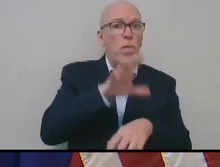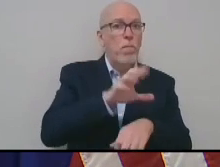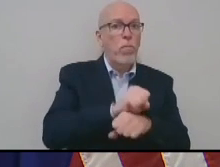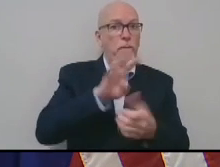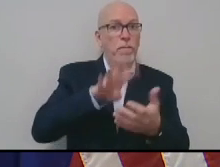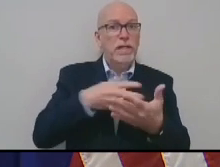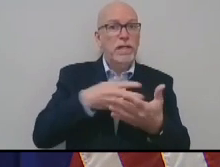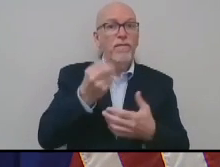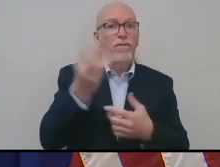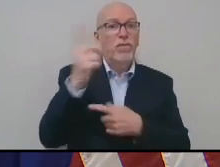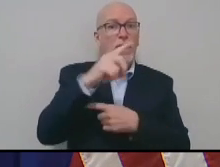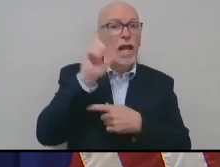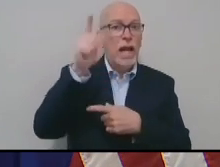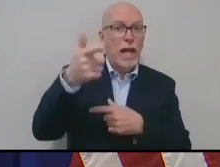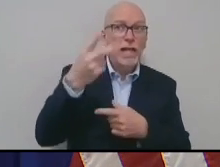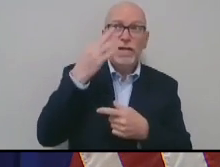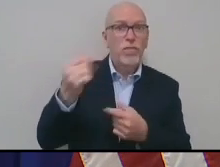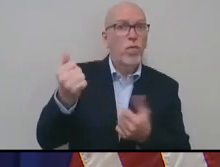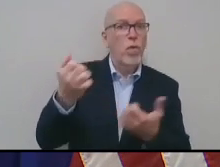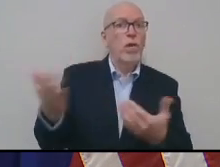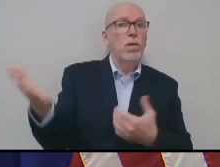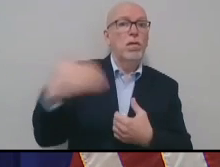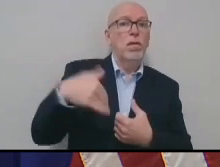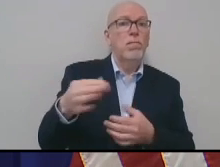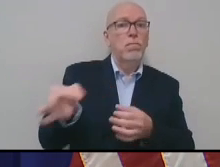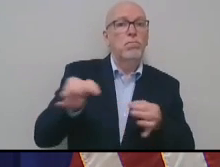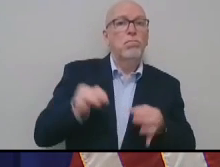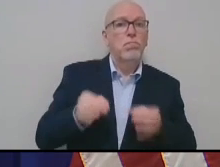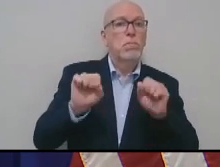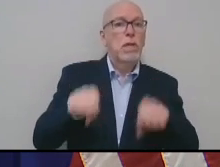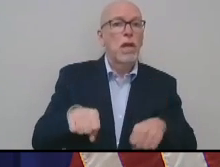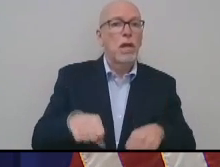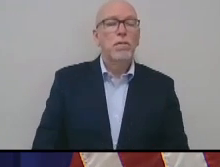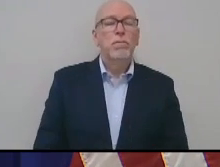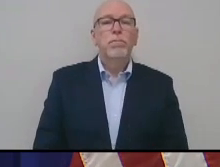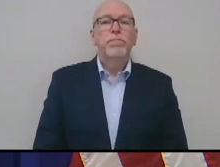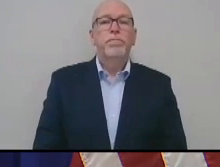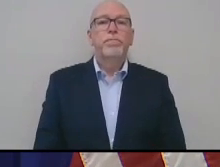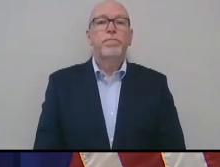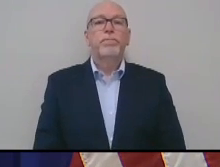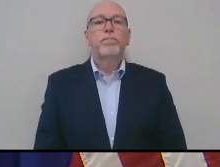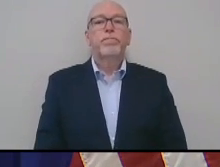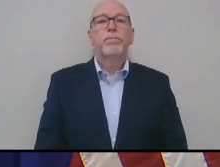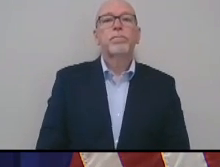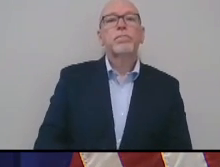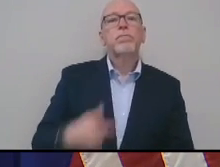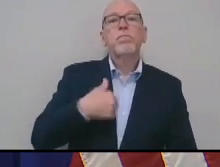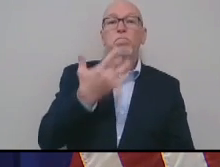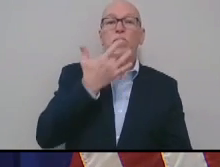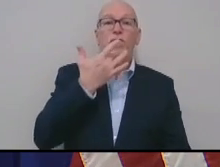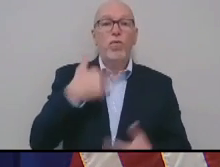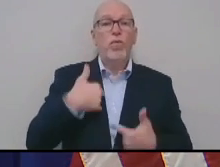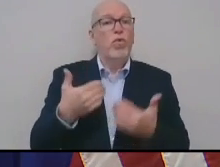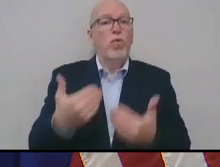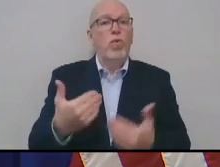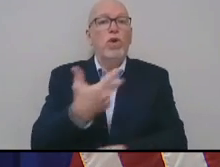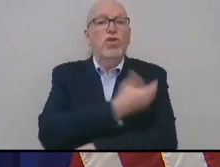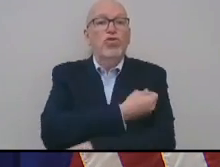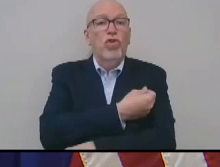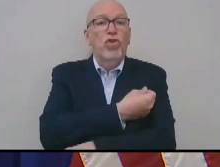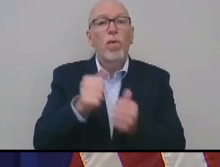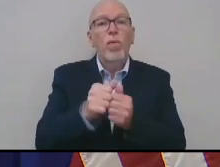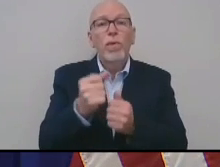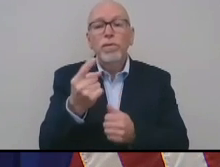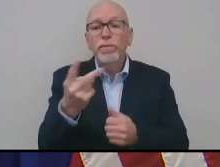days later to see if they want to be moved up. I would much rather us administer that shot and have a couple of leftover